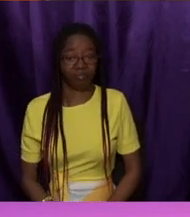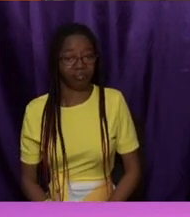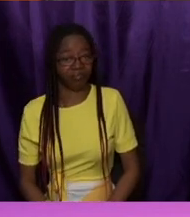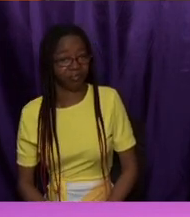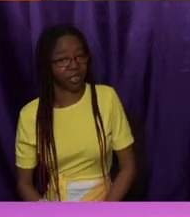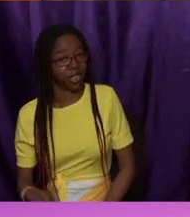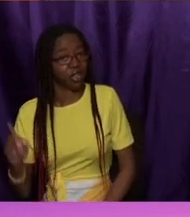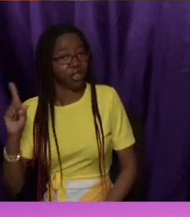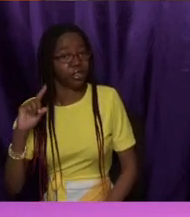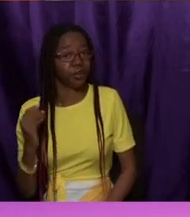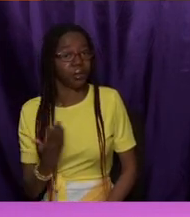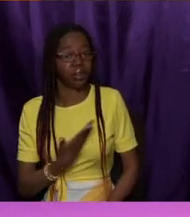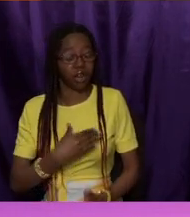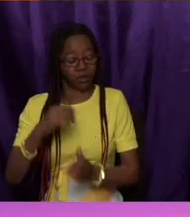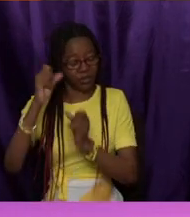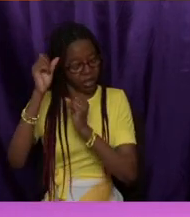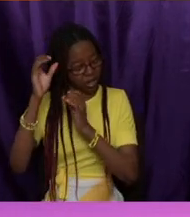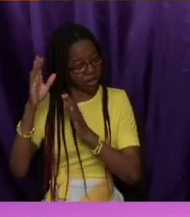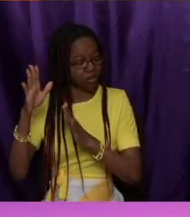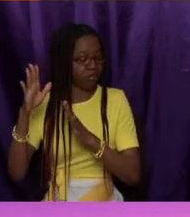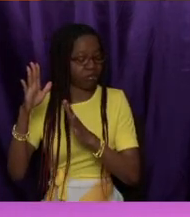You are Abba Father.